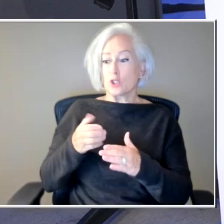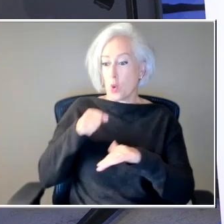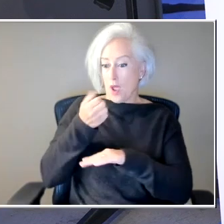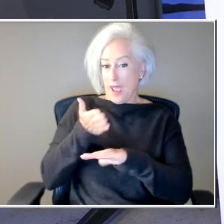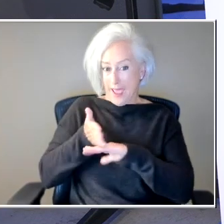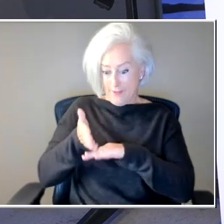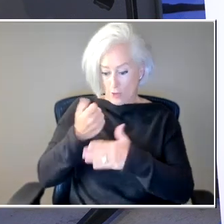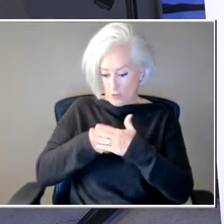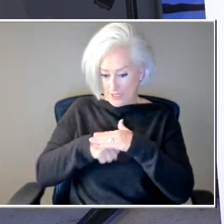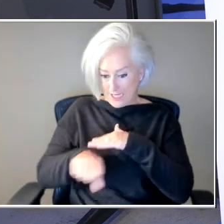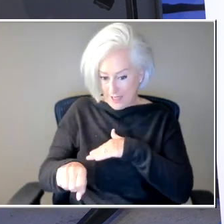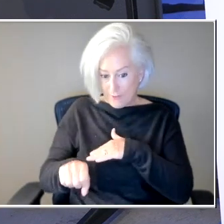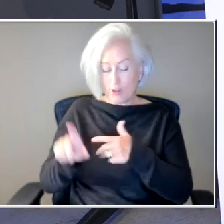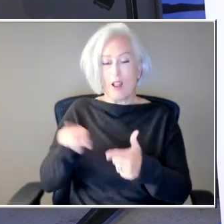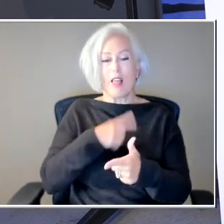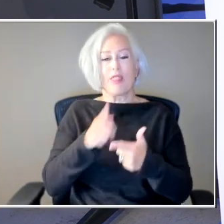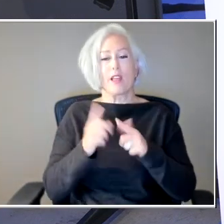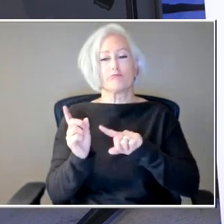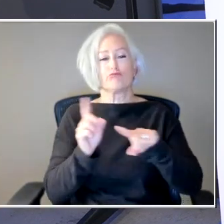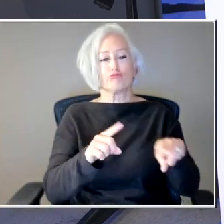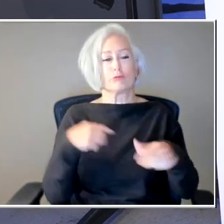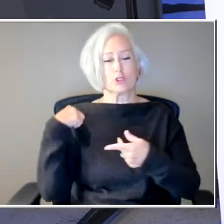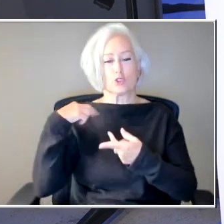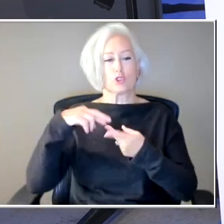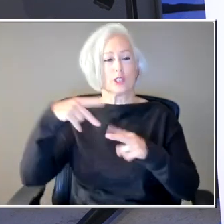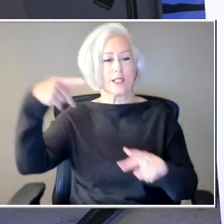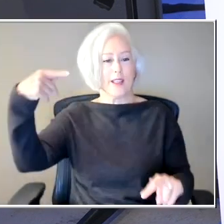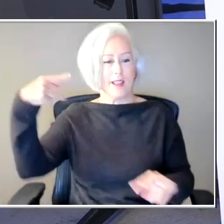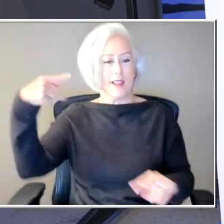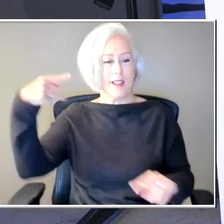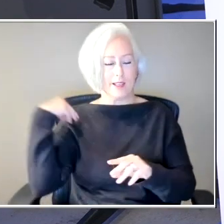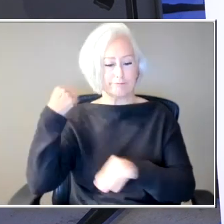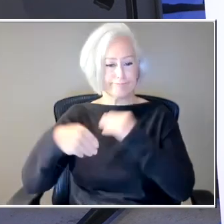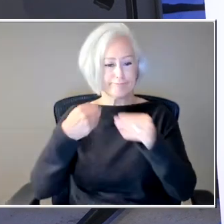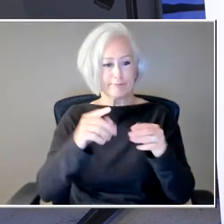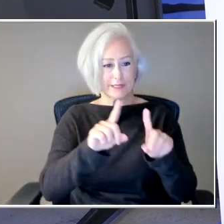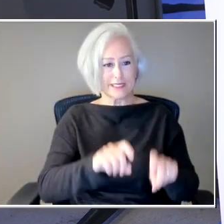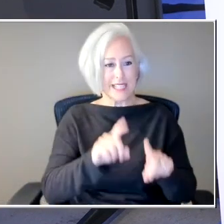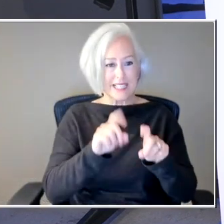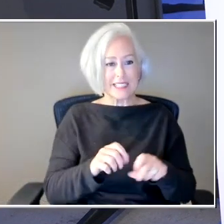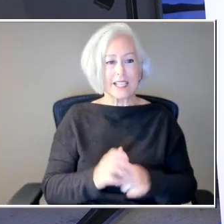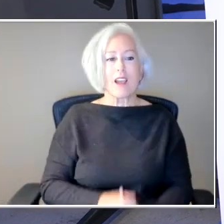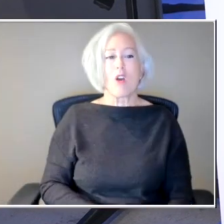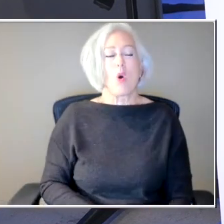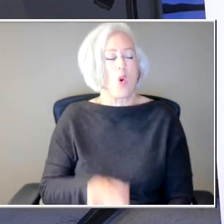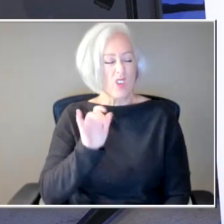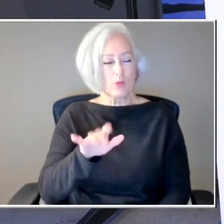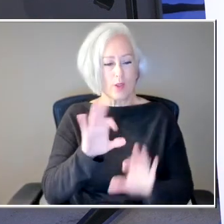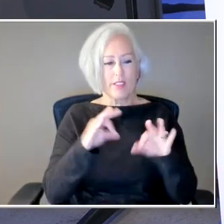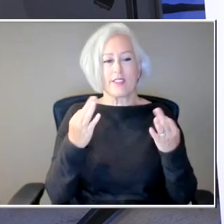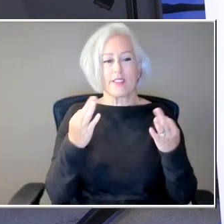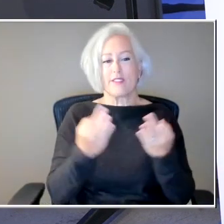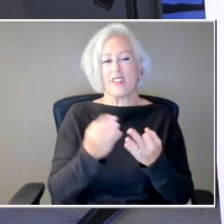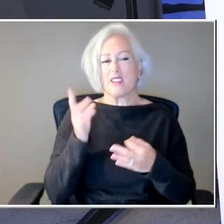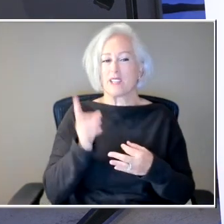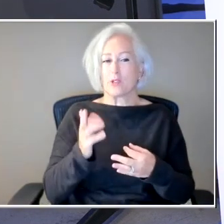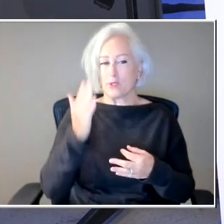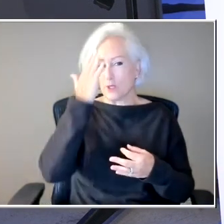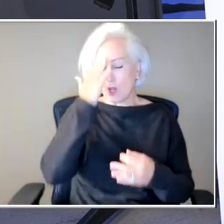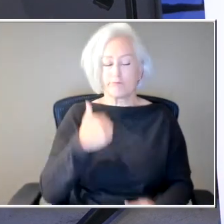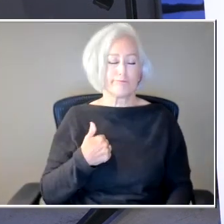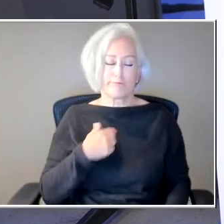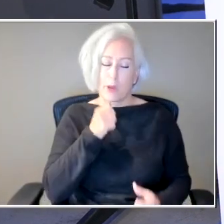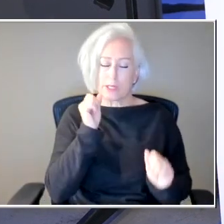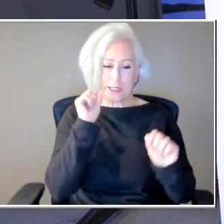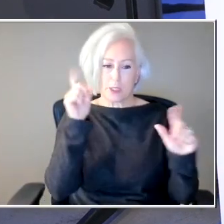that we just talked about in your story, you just had this feeling yeah, that it was coming. So that I wasn't surprised at all, yeah. So how